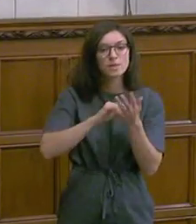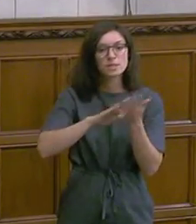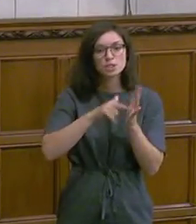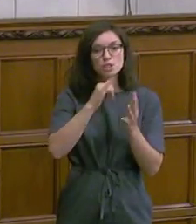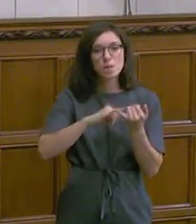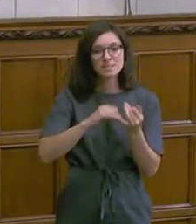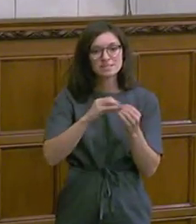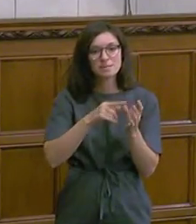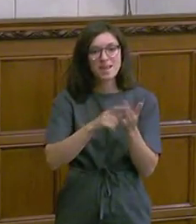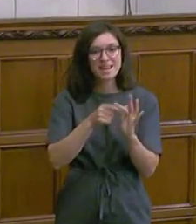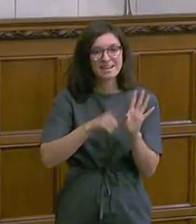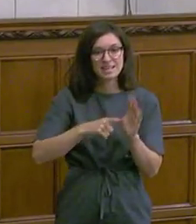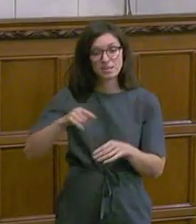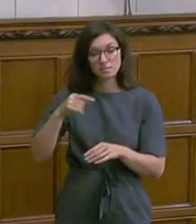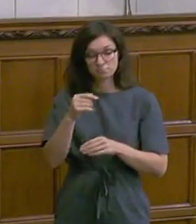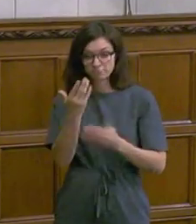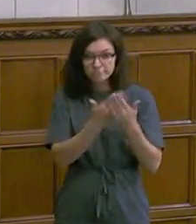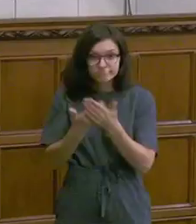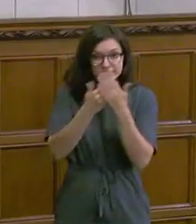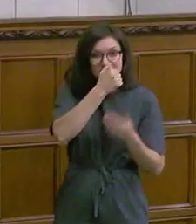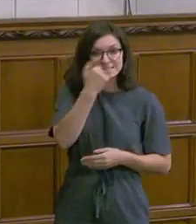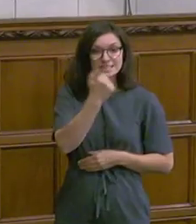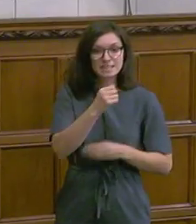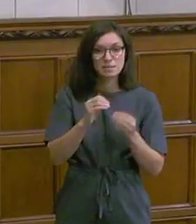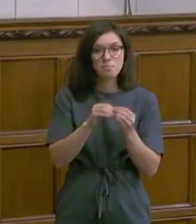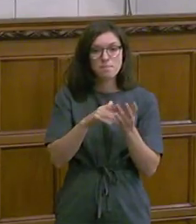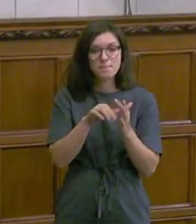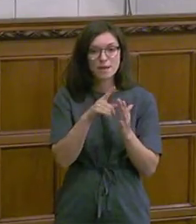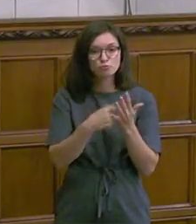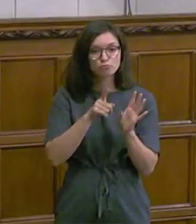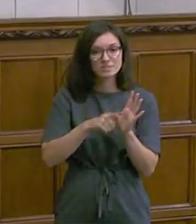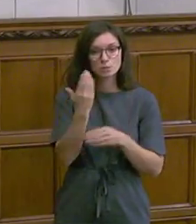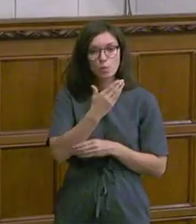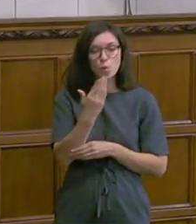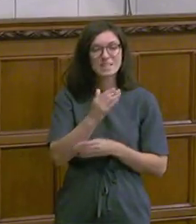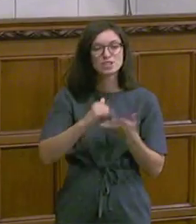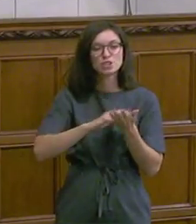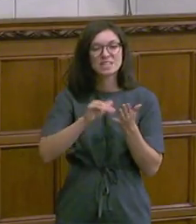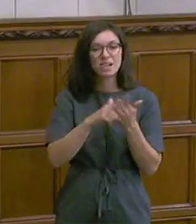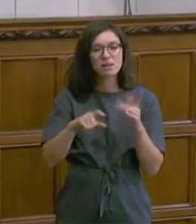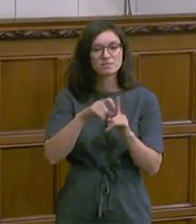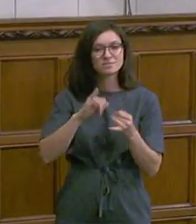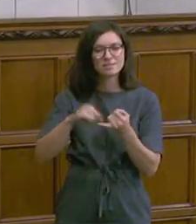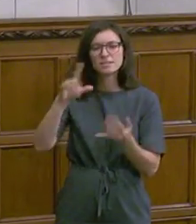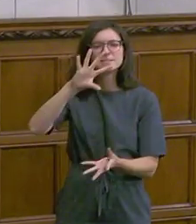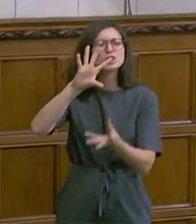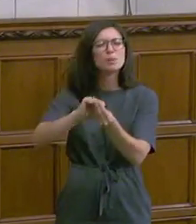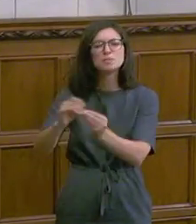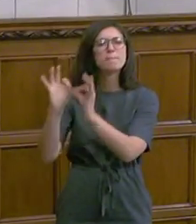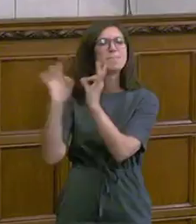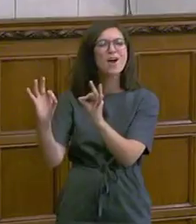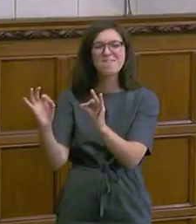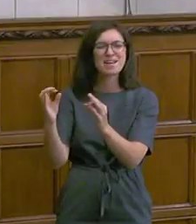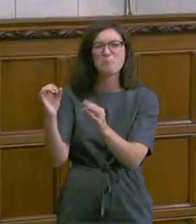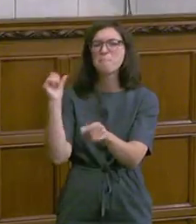a 16-year-old pupil from Bamborough School in Shields, because he sums up far better than me and far better than any of